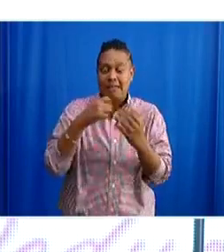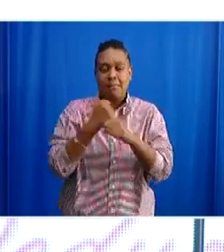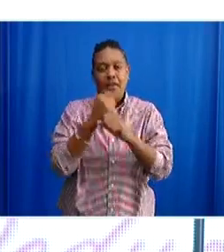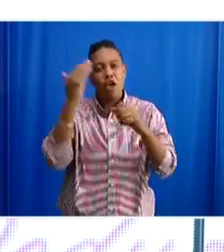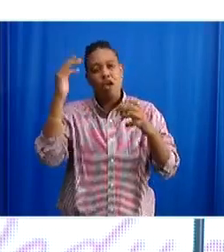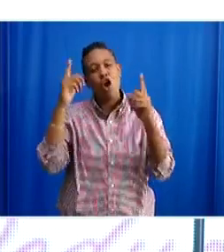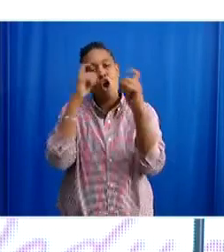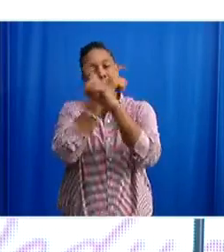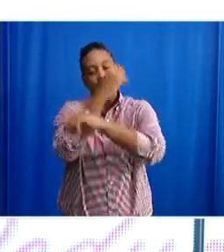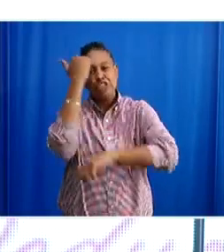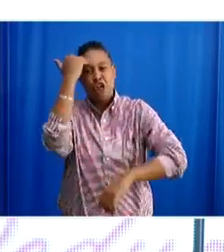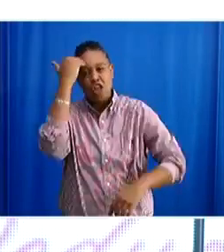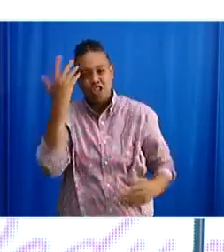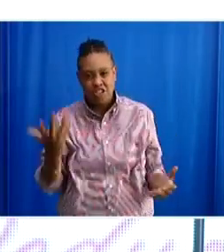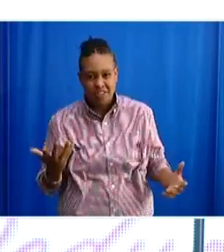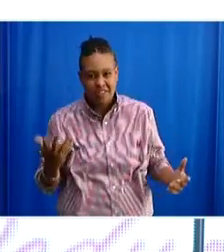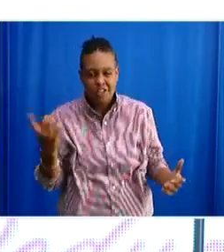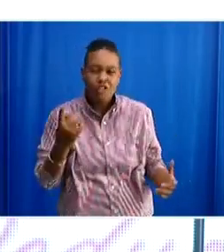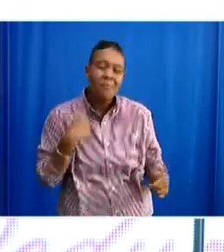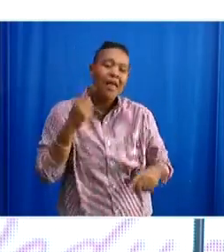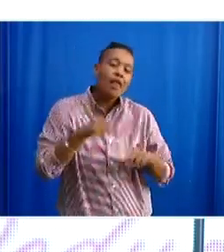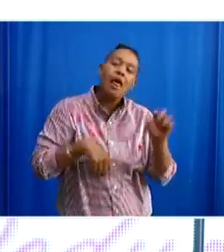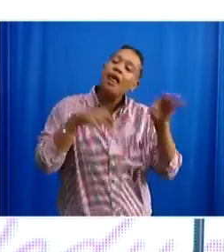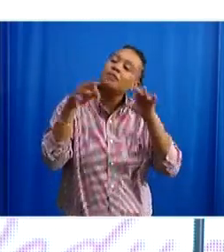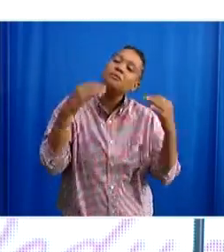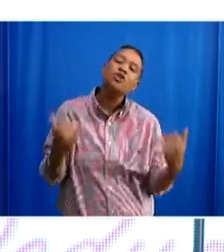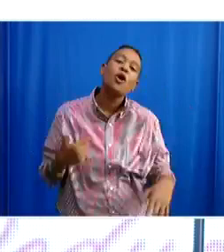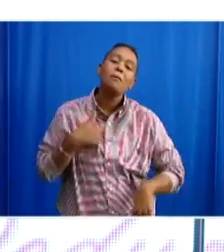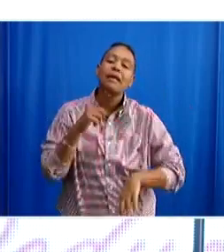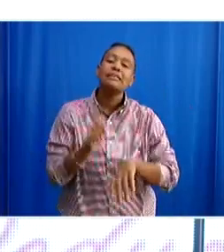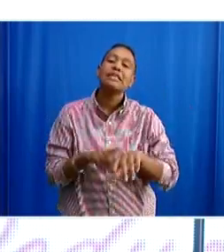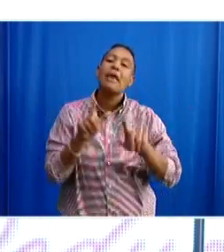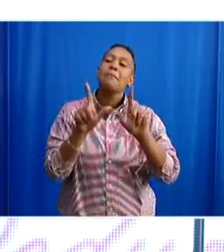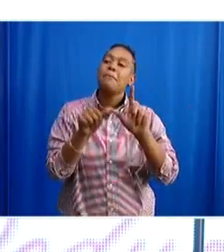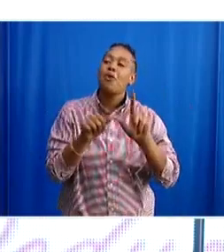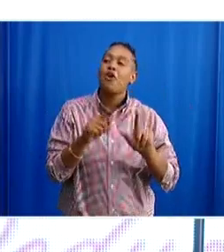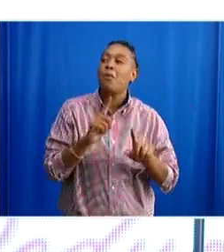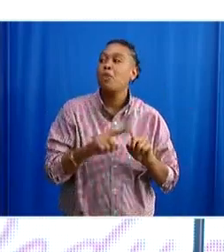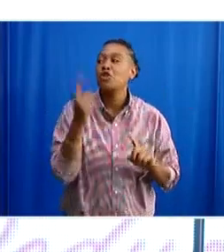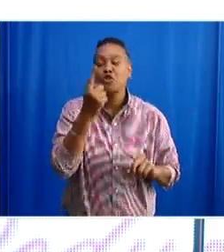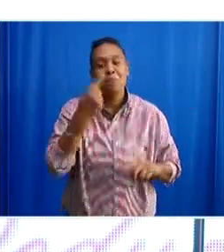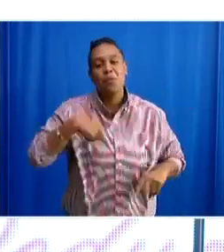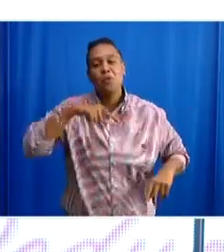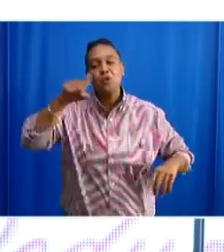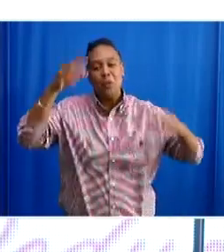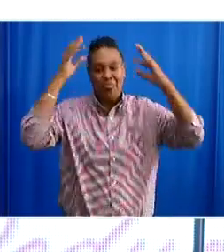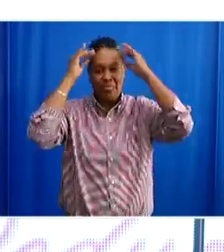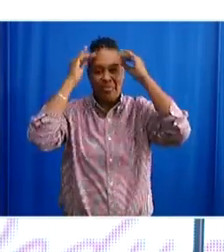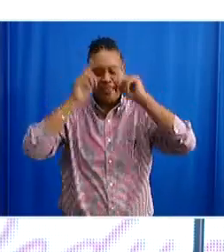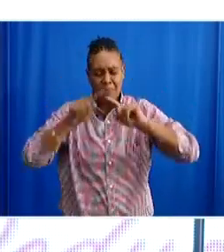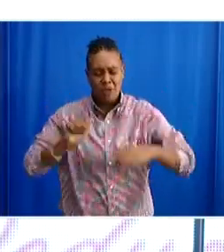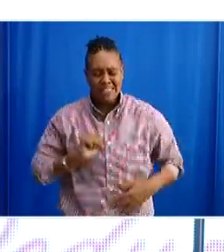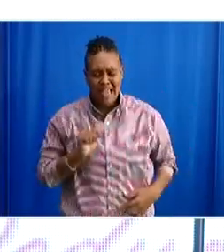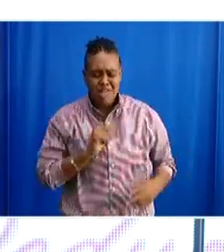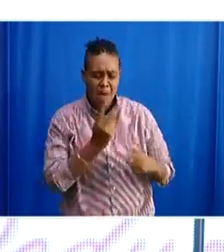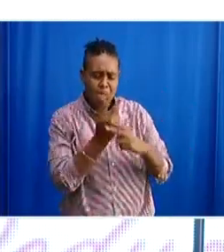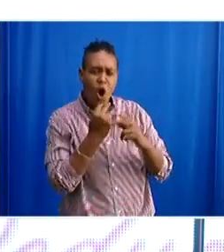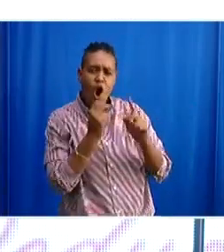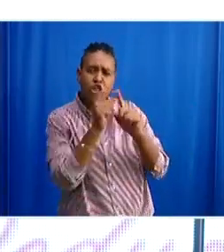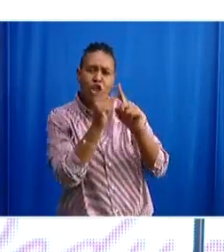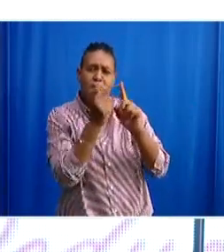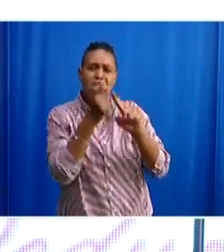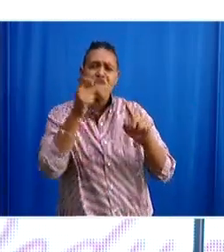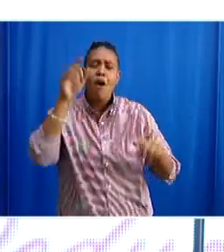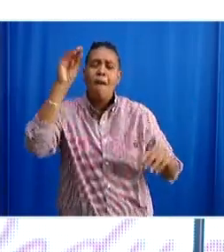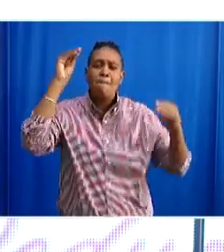And it's something that we can't go through now because my time has ended, but it's something for us to think about. But I've borrowed the term from